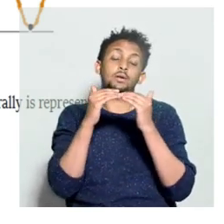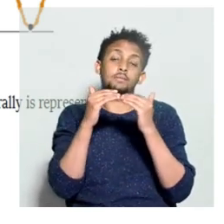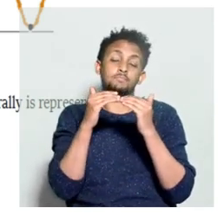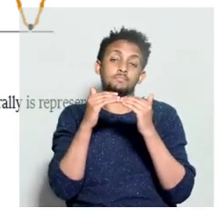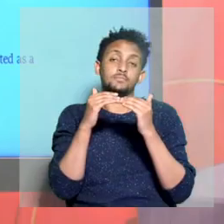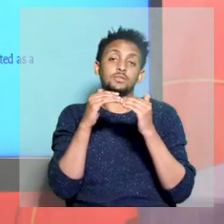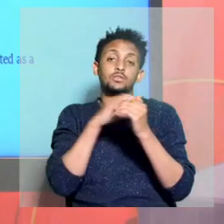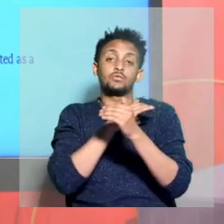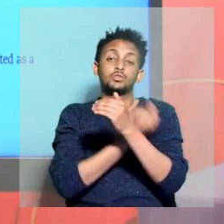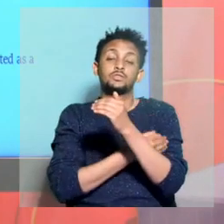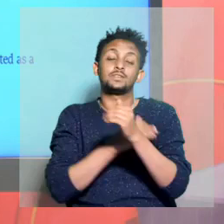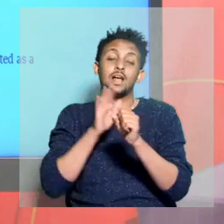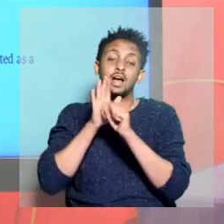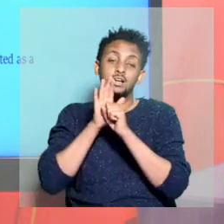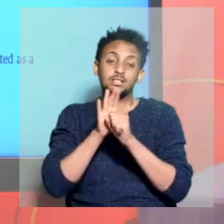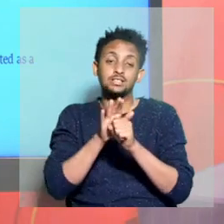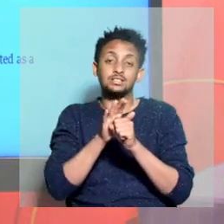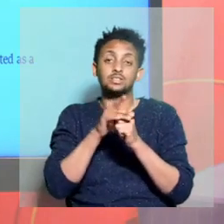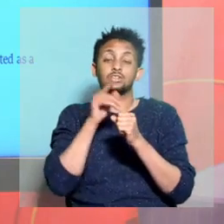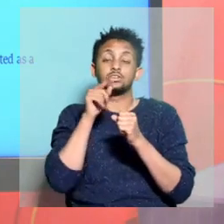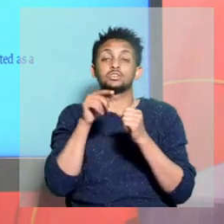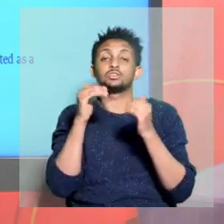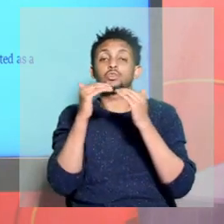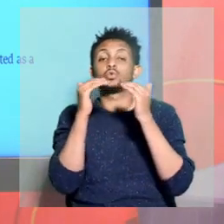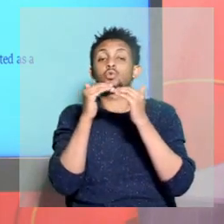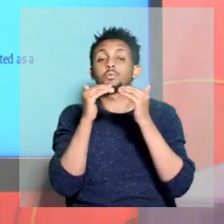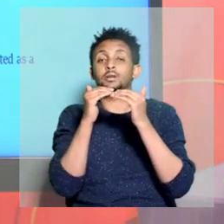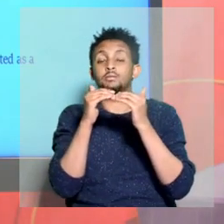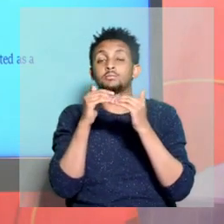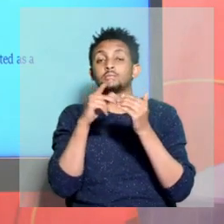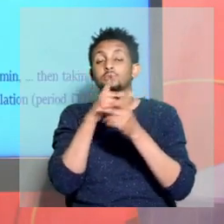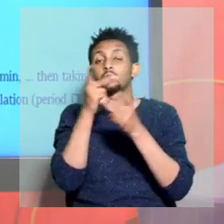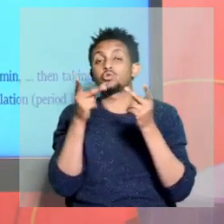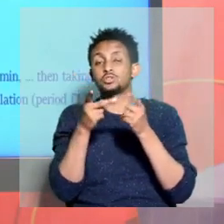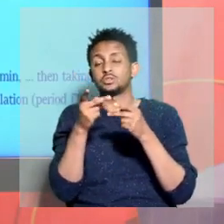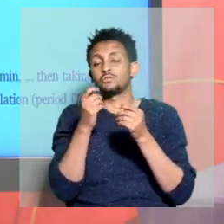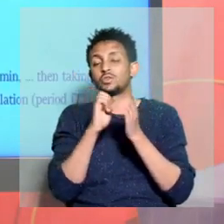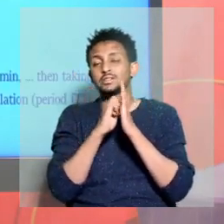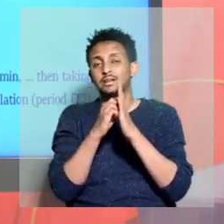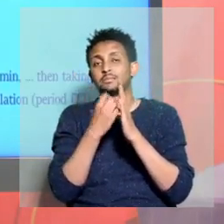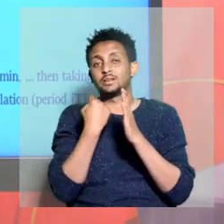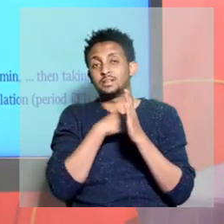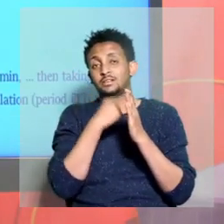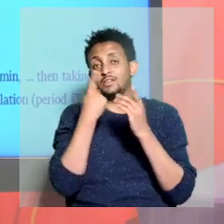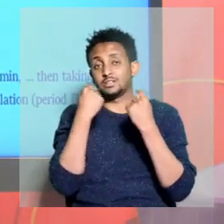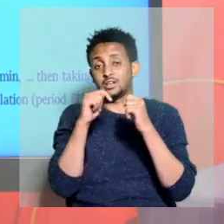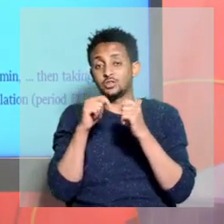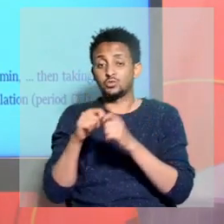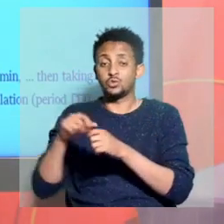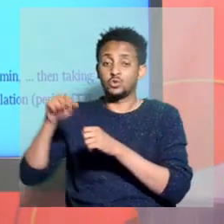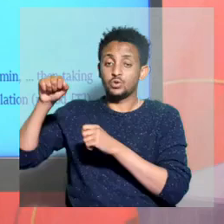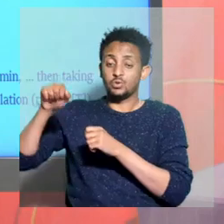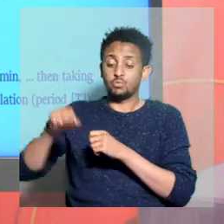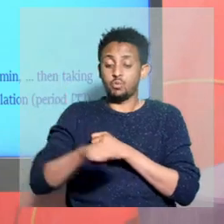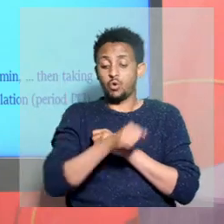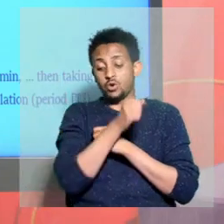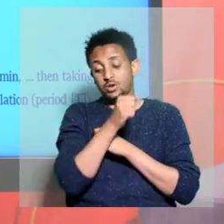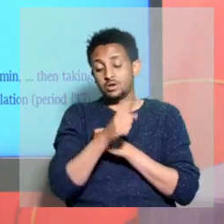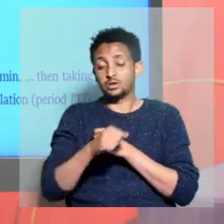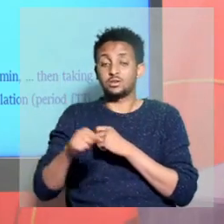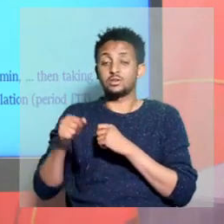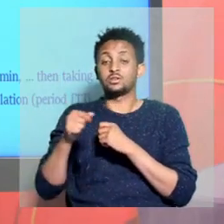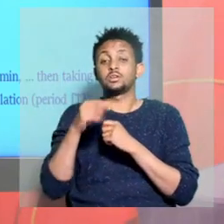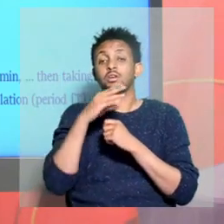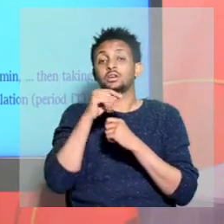It's a force which is always acting towards the equilibrium position. For example, if I try to pull this bob, we call it